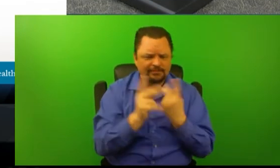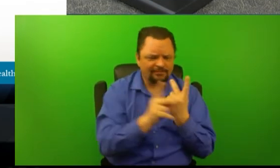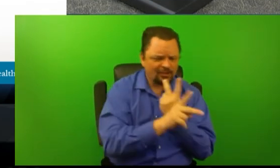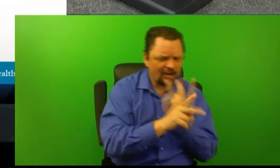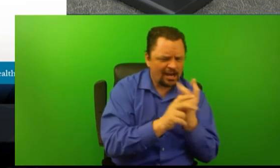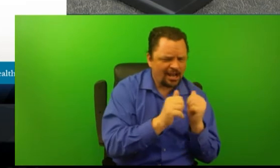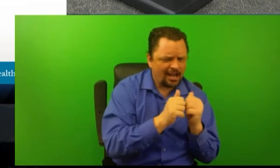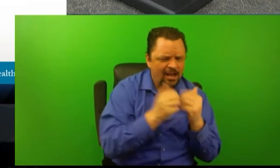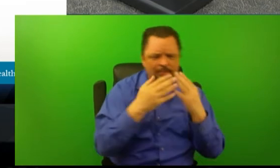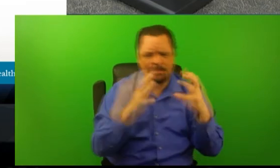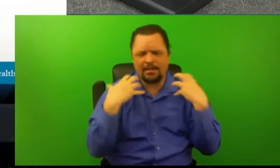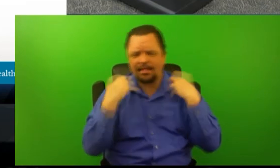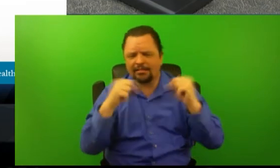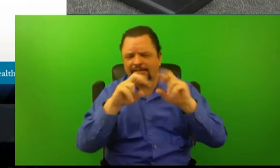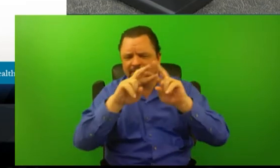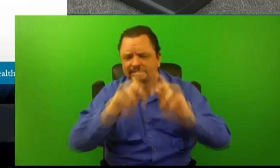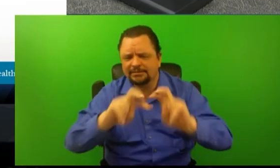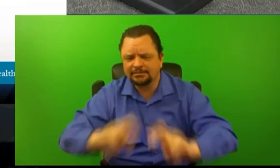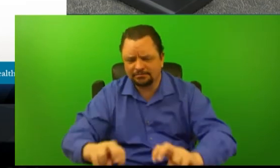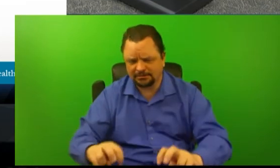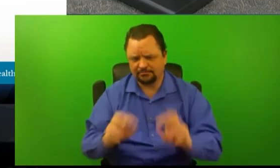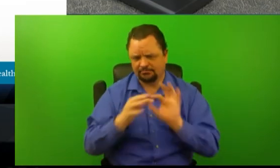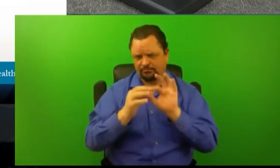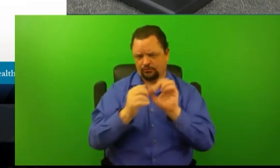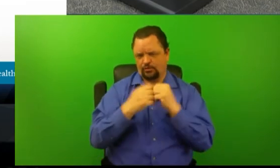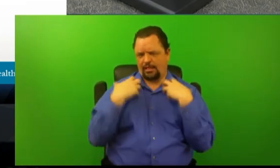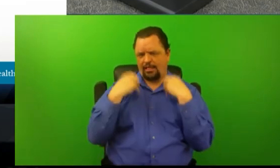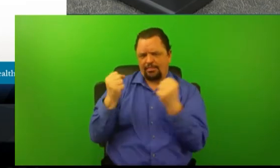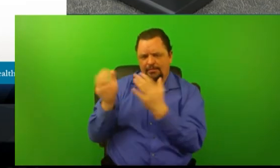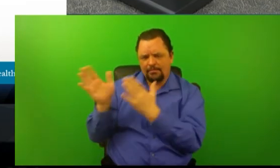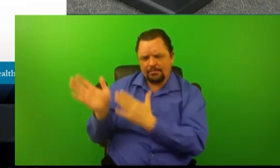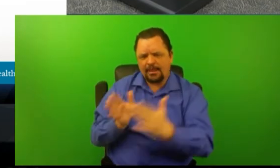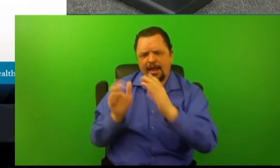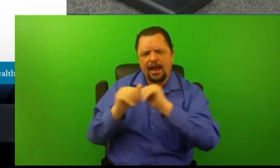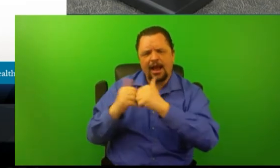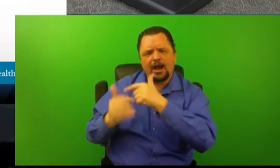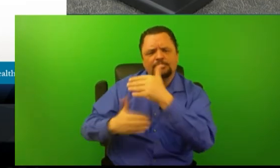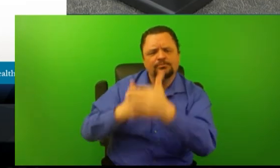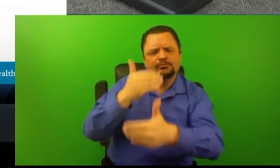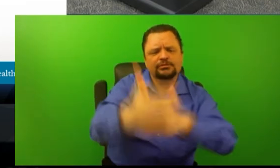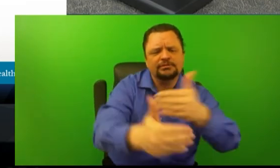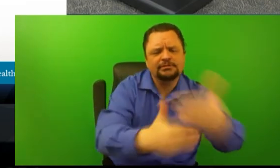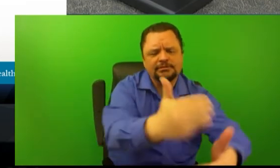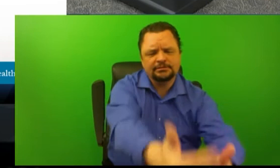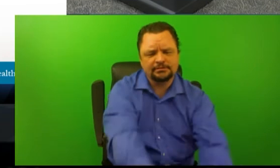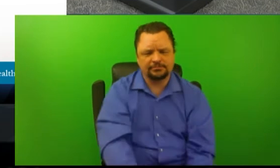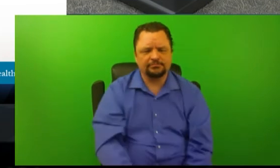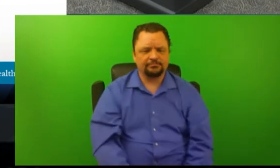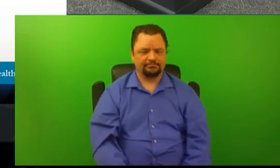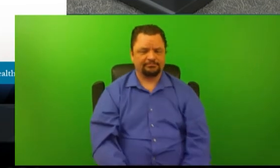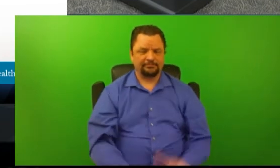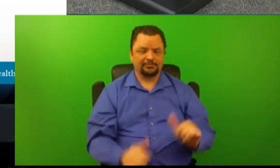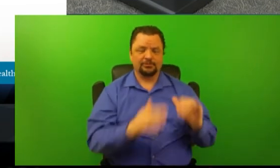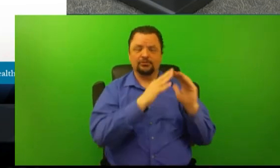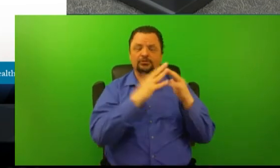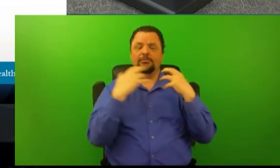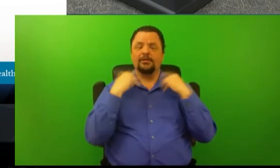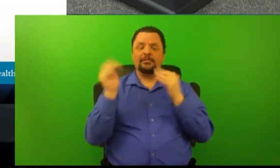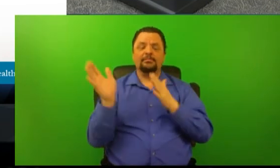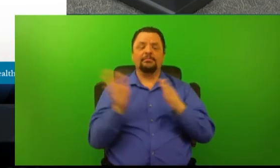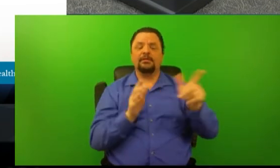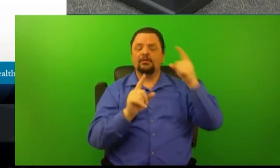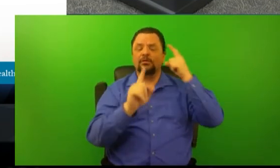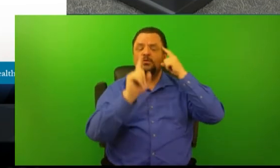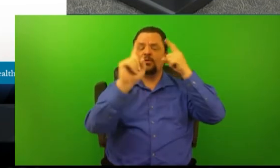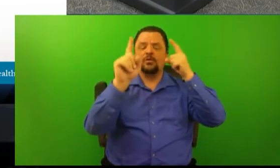processes. The work of our community health improvement plan and the goals and objectives that we set in that is